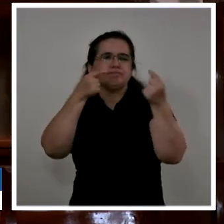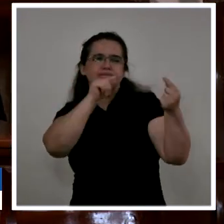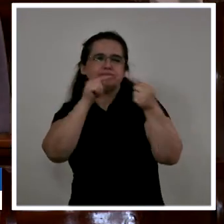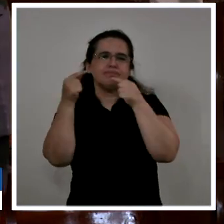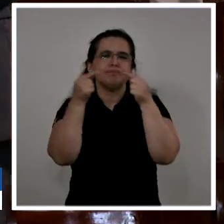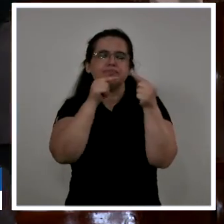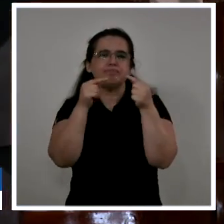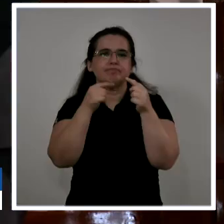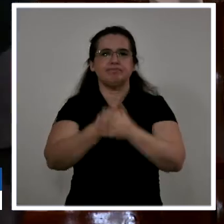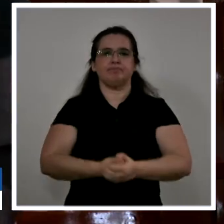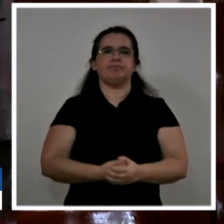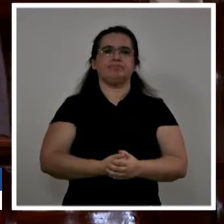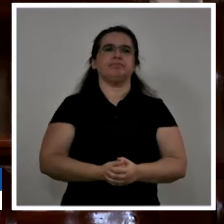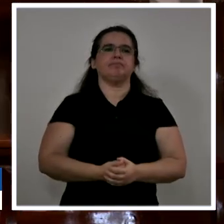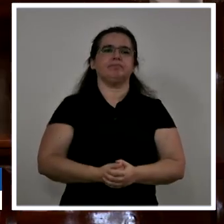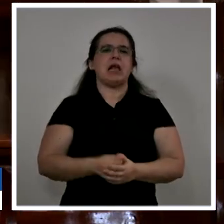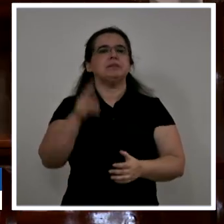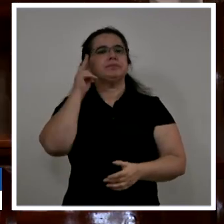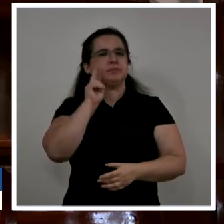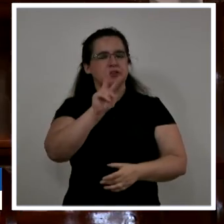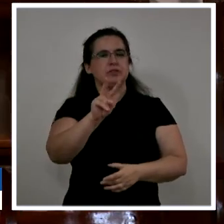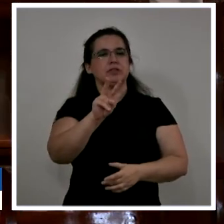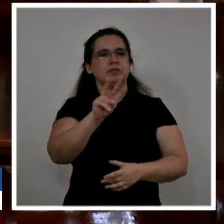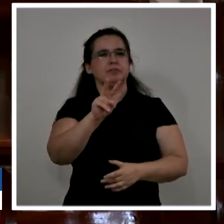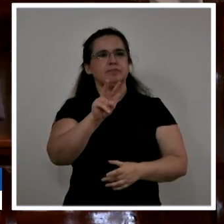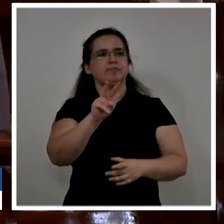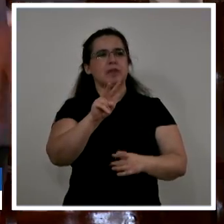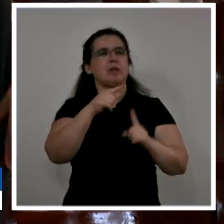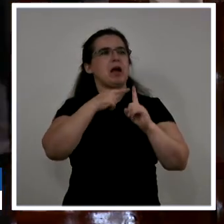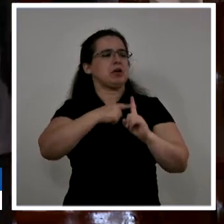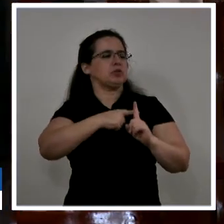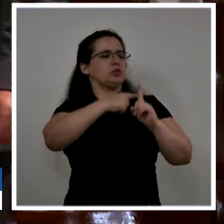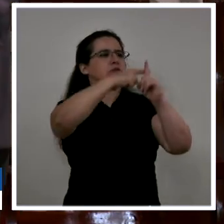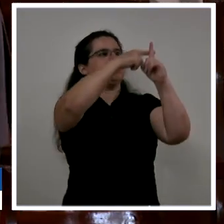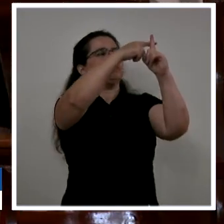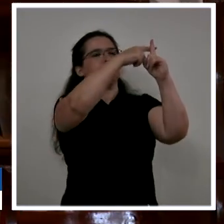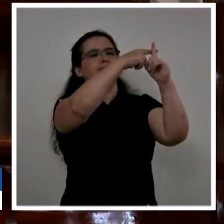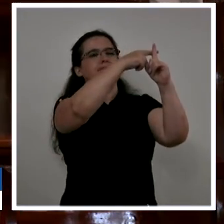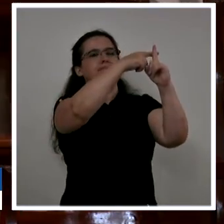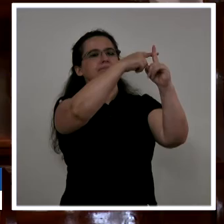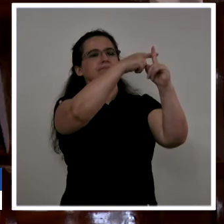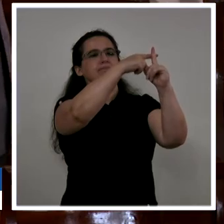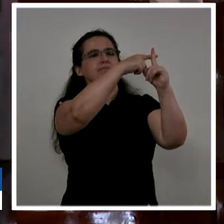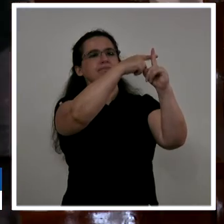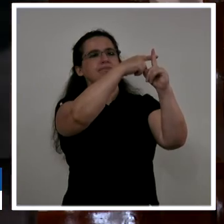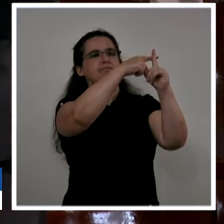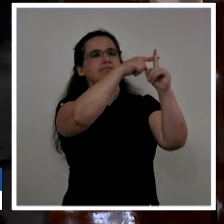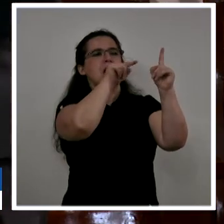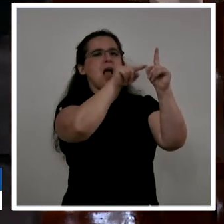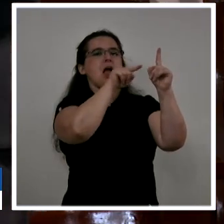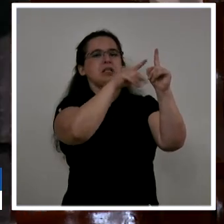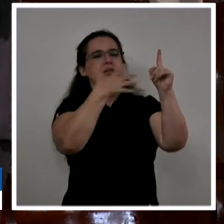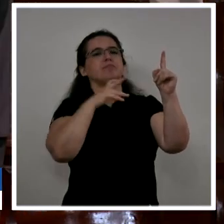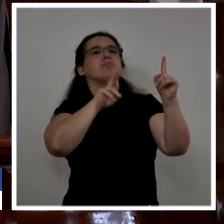cross arise. Eles viram a sombra de uma cruz a levantar-se. And it was able to answer the question. E aí